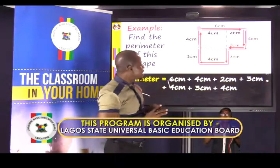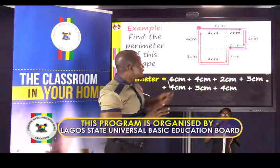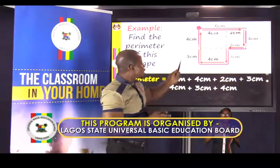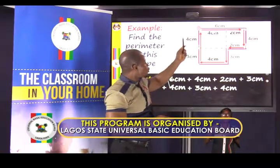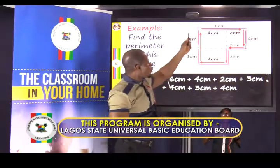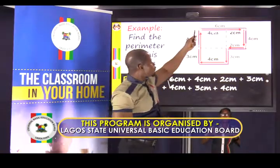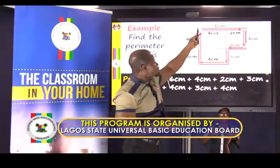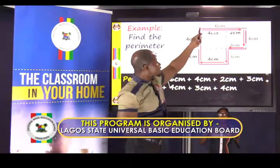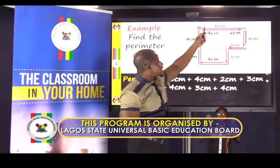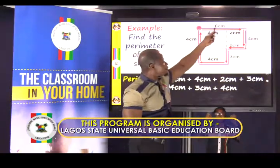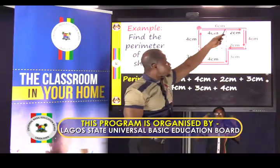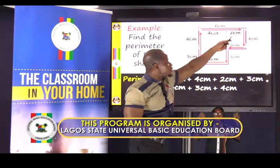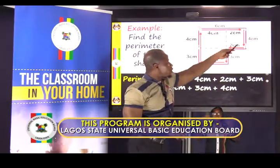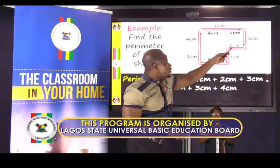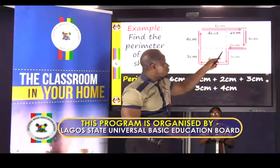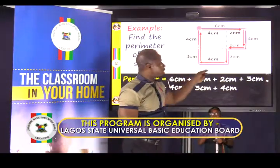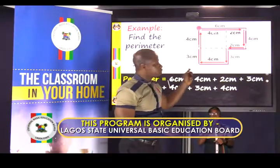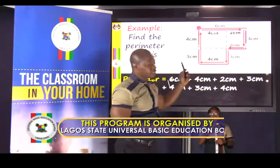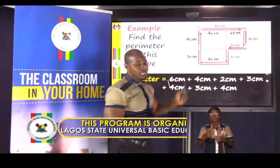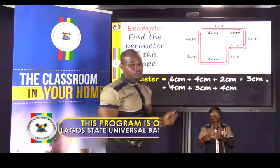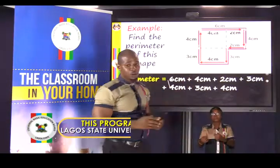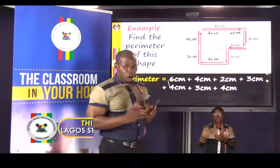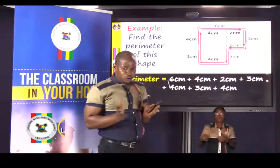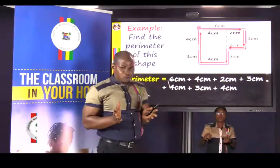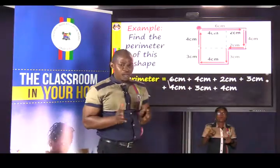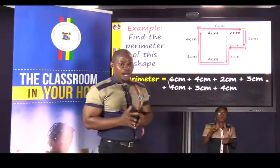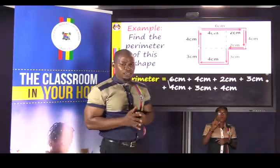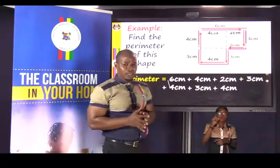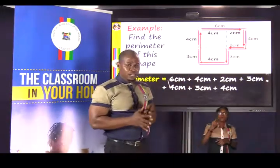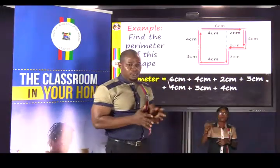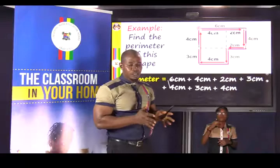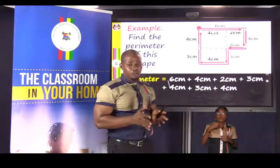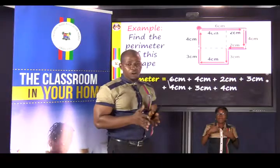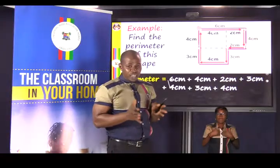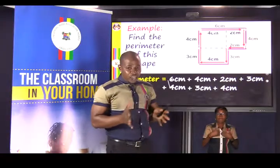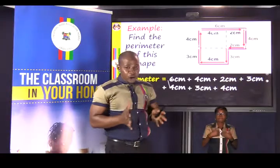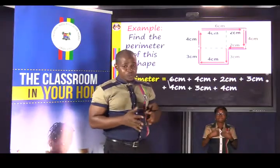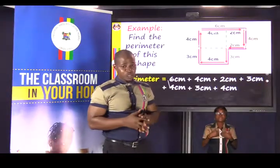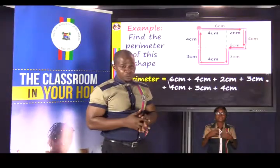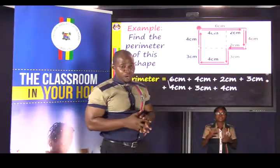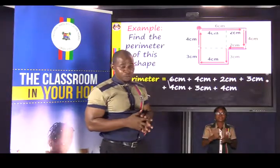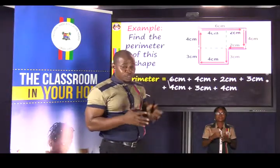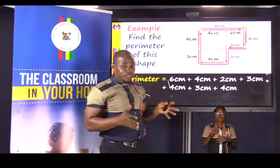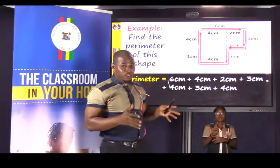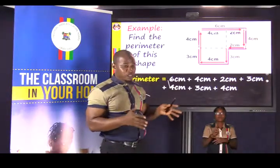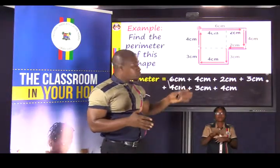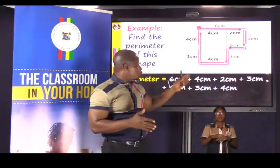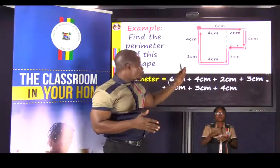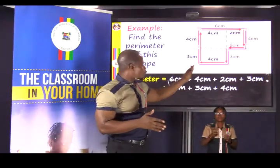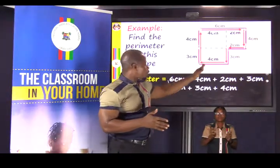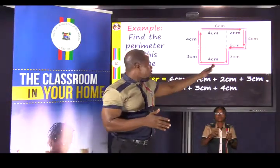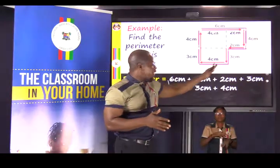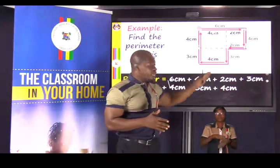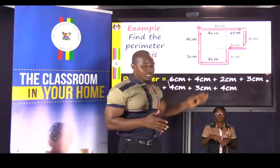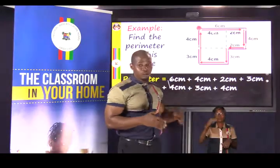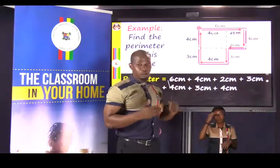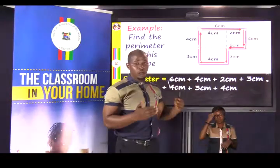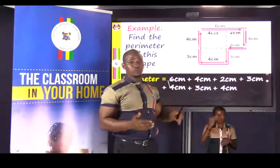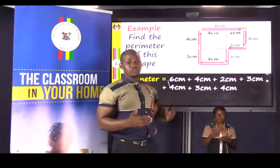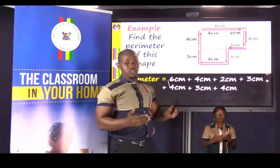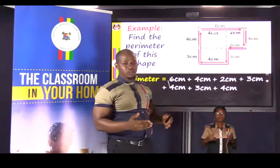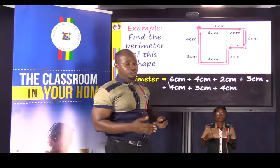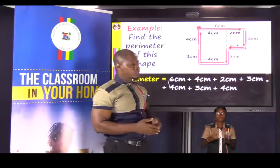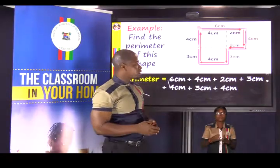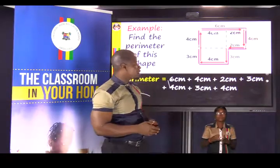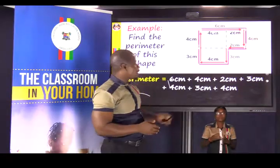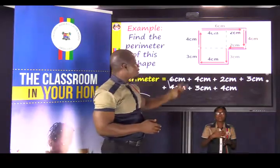successfully gone from the starting point round back to the starting point. Although we had a number of hiccups on the way, we didn't know some of the lengths, but we were able